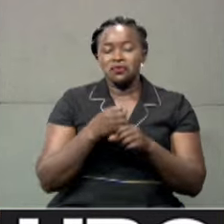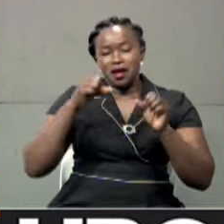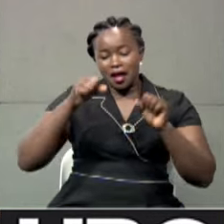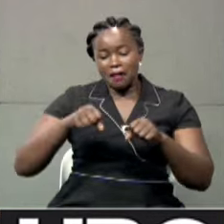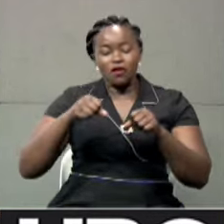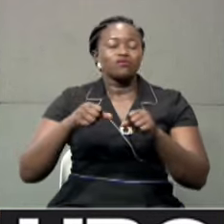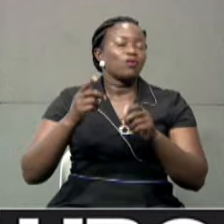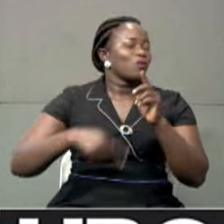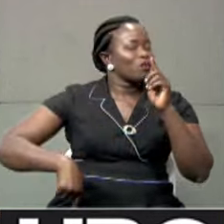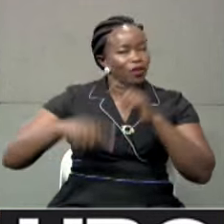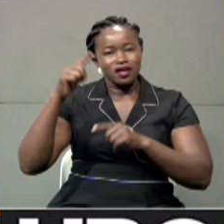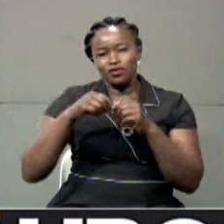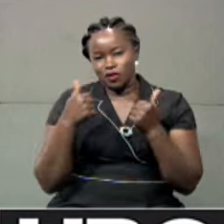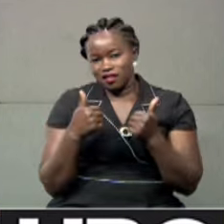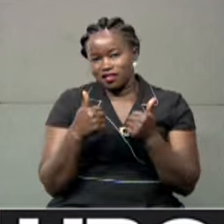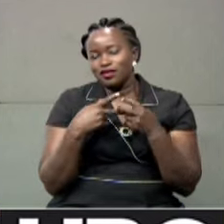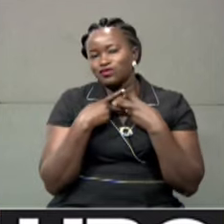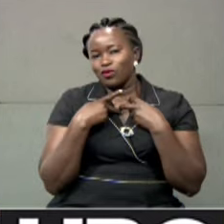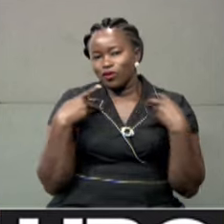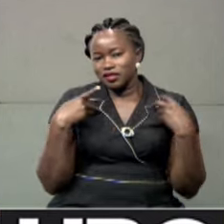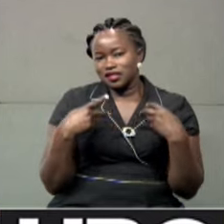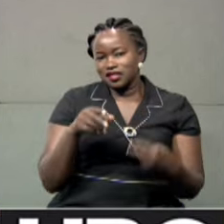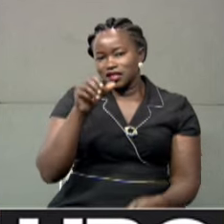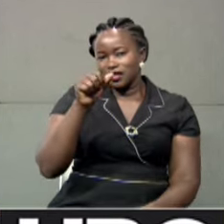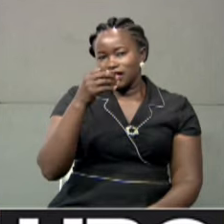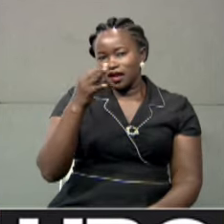win the hosting of AFCON.